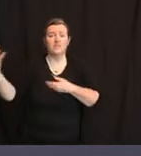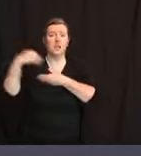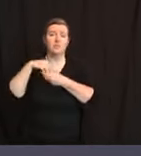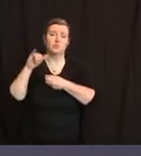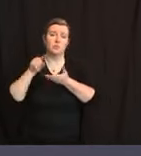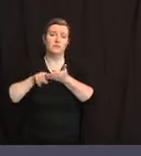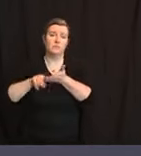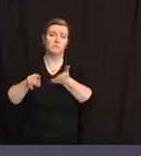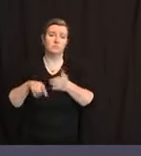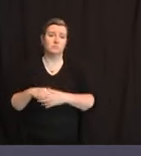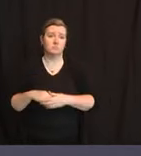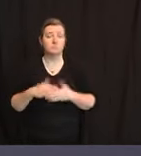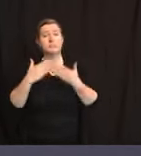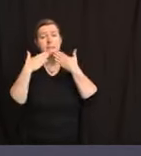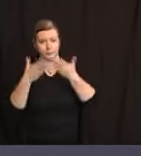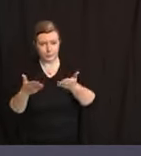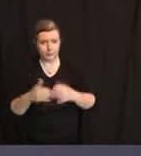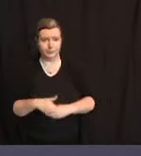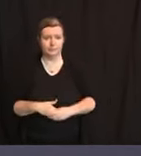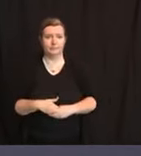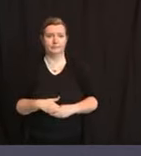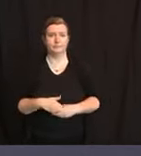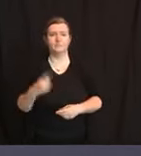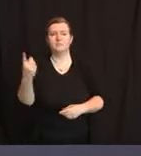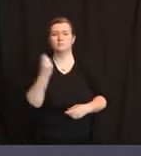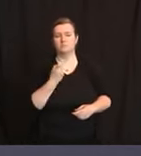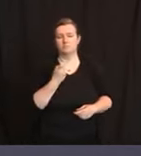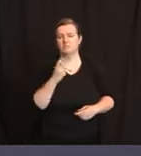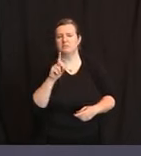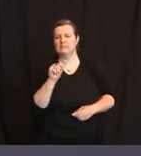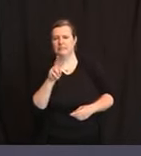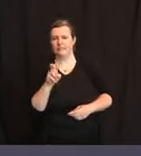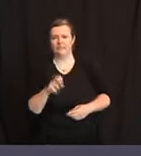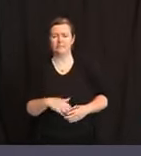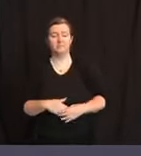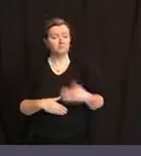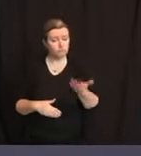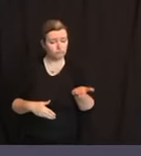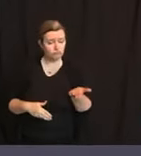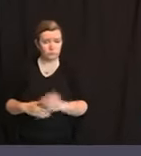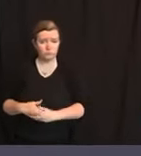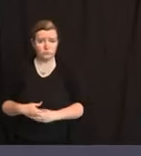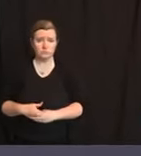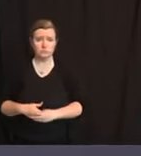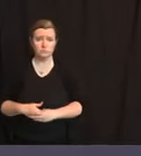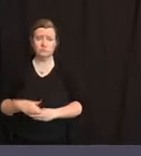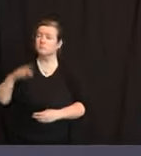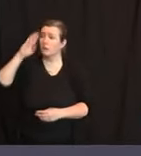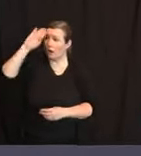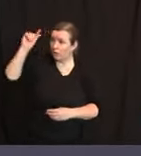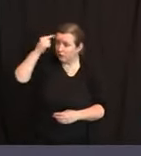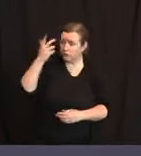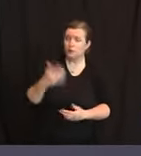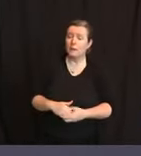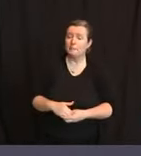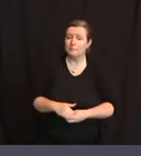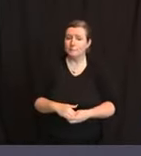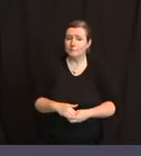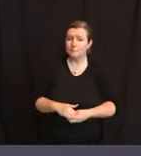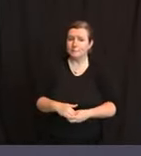that. We're going to come down to Dave, and then we'll go straight back again. Dave? Hi, Governor. Thank you. On the